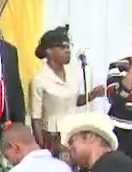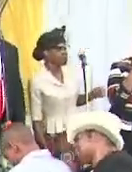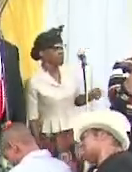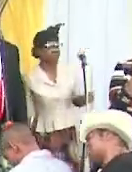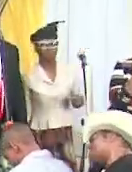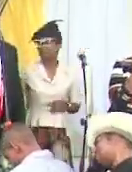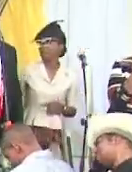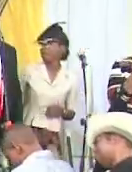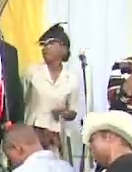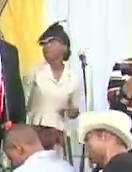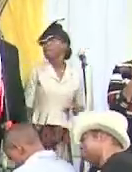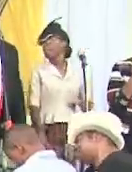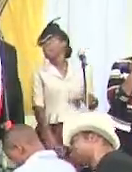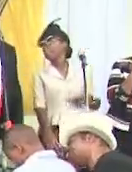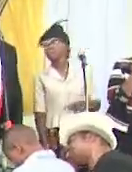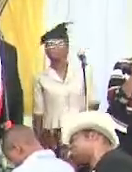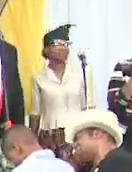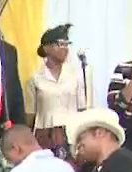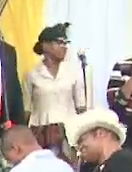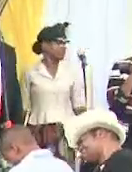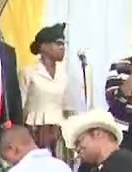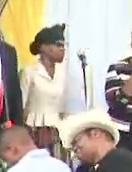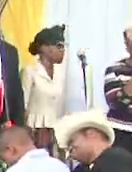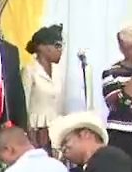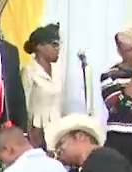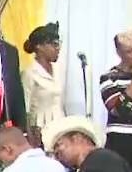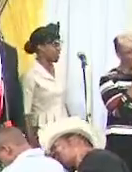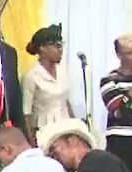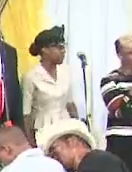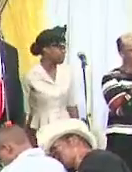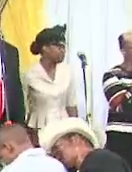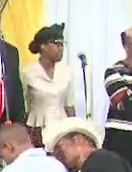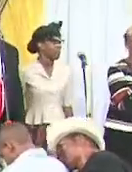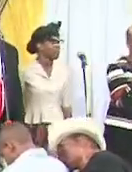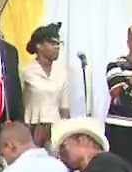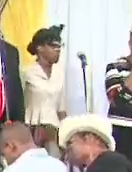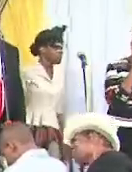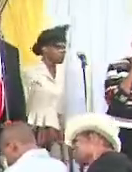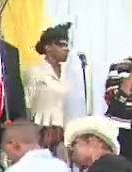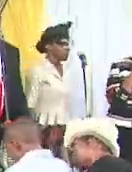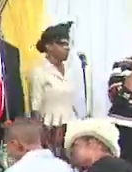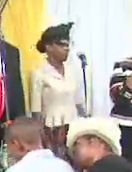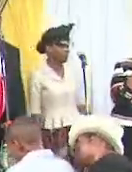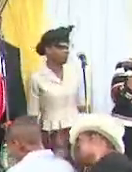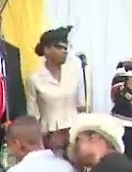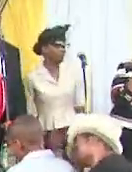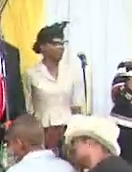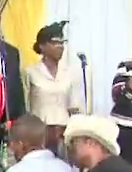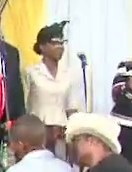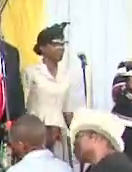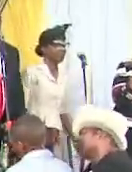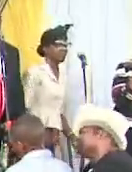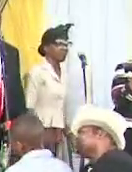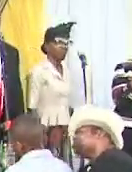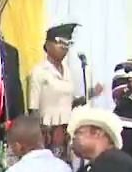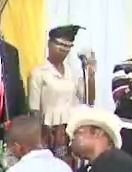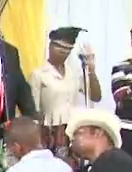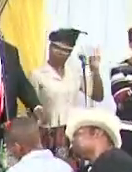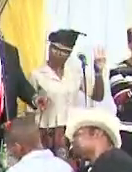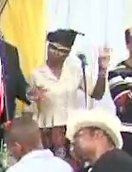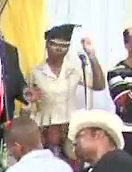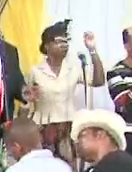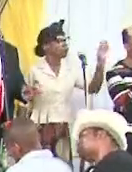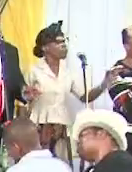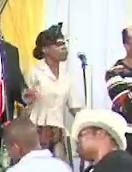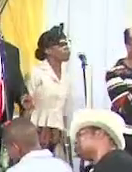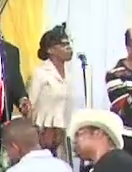Into the flame. king said, did we not cast